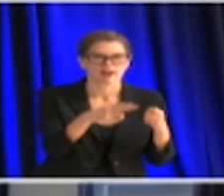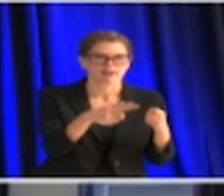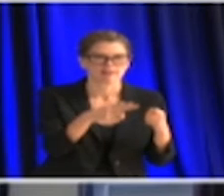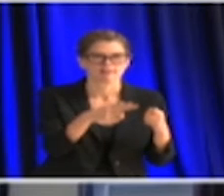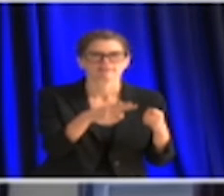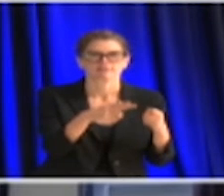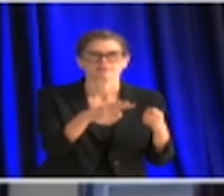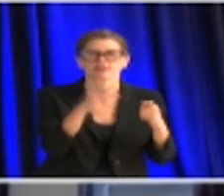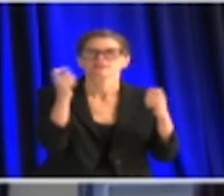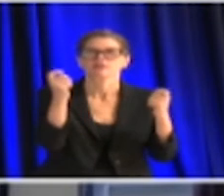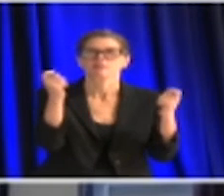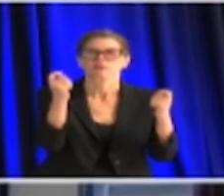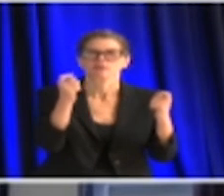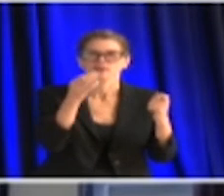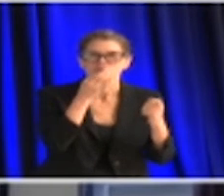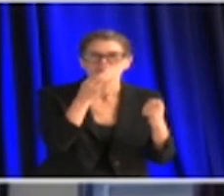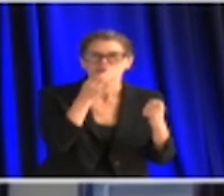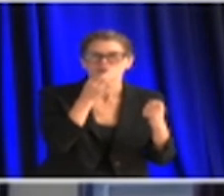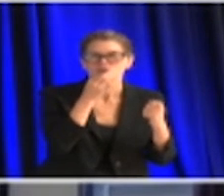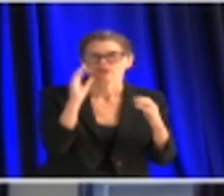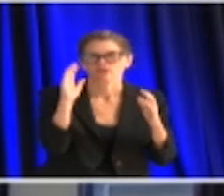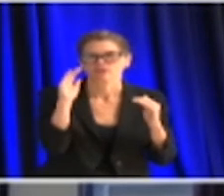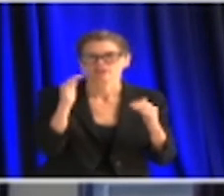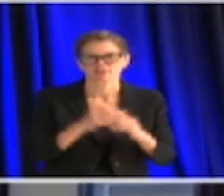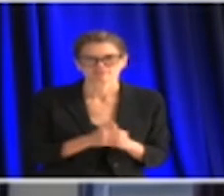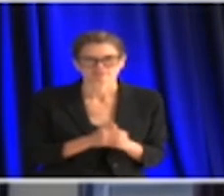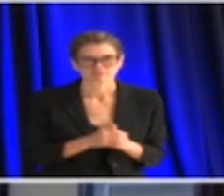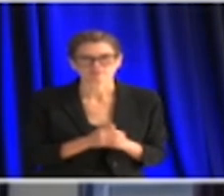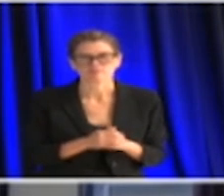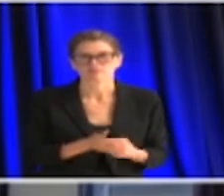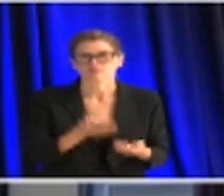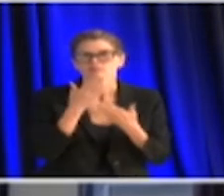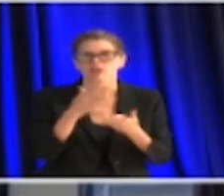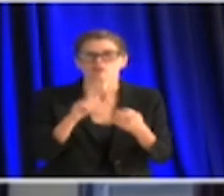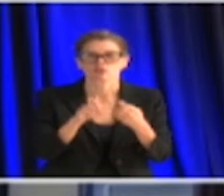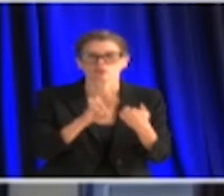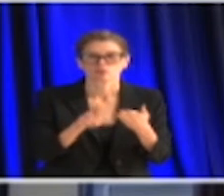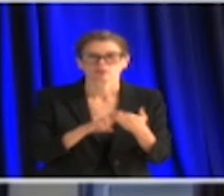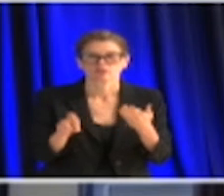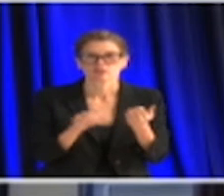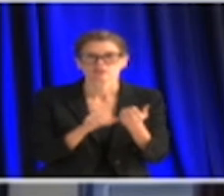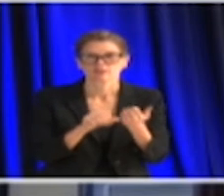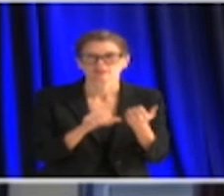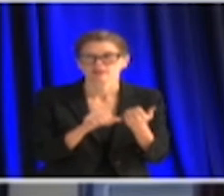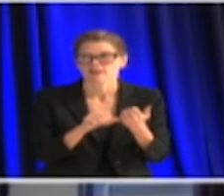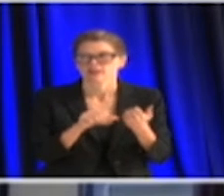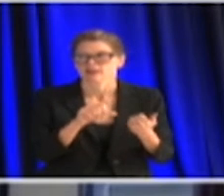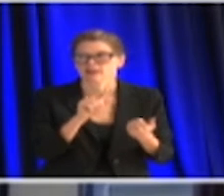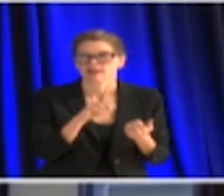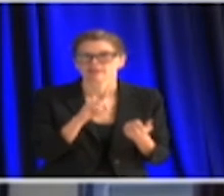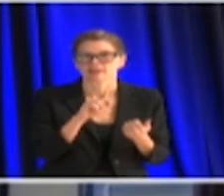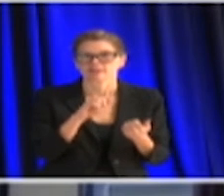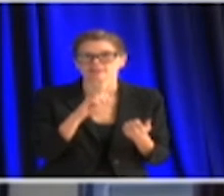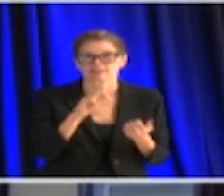year. And finally, I want to offer a great word of thanks to our research assistant, Adutin